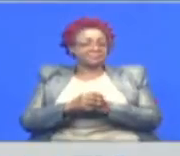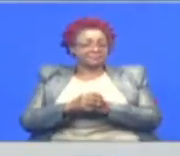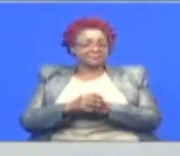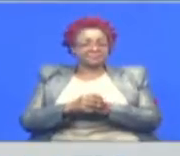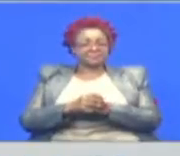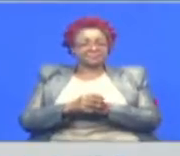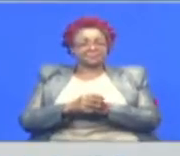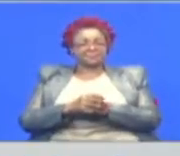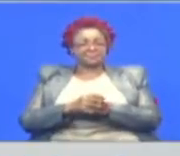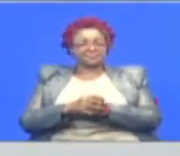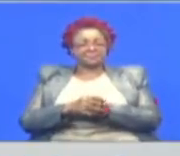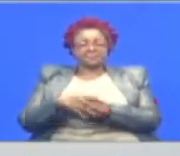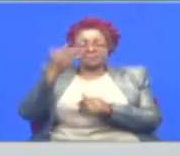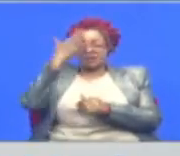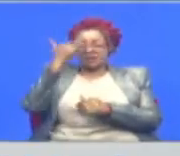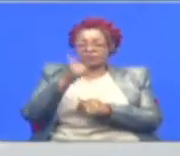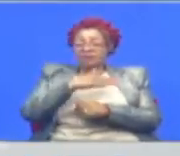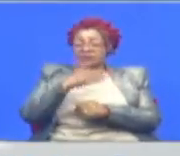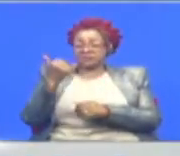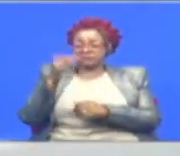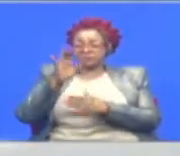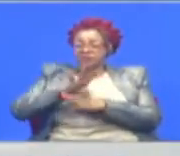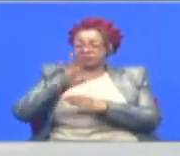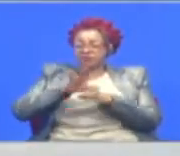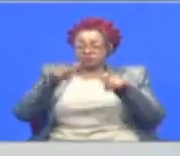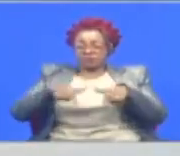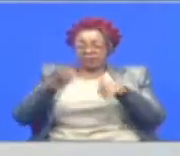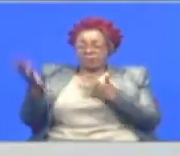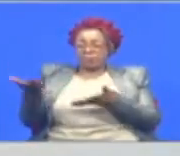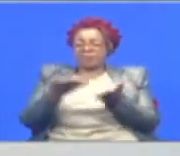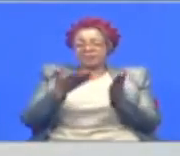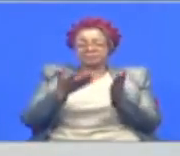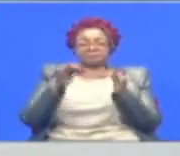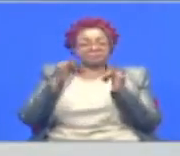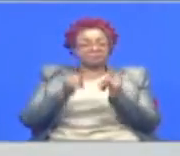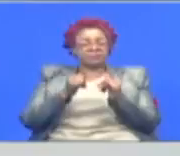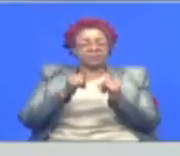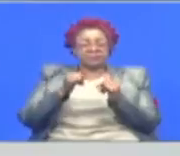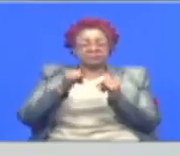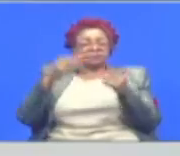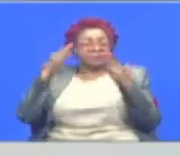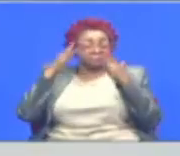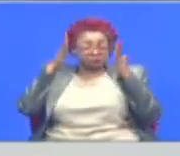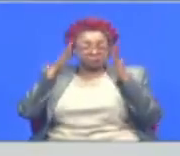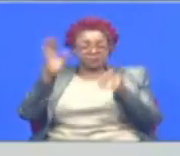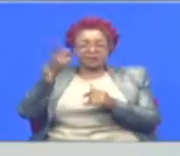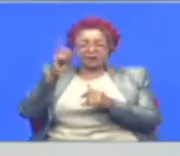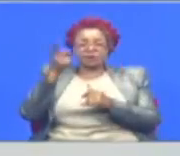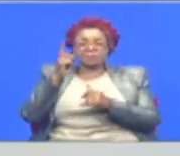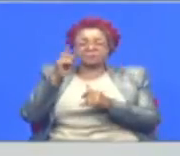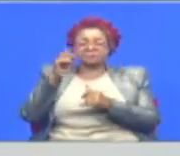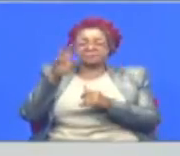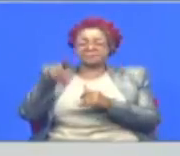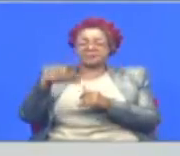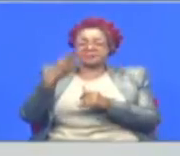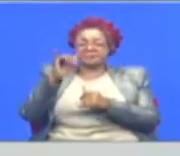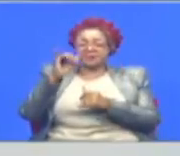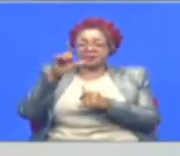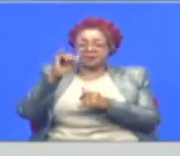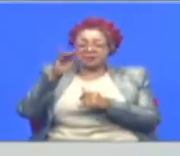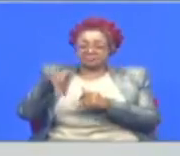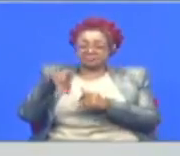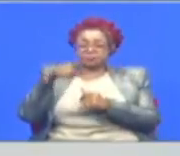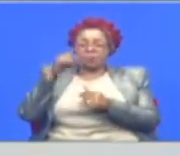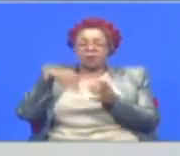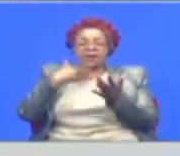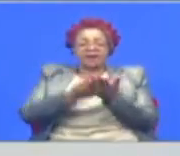Of Catholic Church faithfuls, they welcomed the new Archbishop of the Nairobi Diocese, and that is Philip Anyolo, who arrived in the